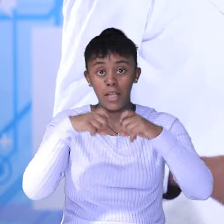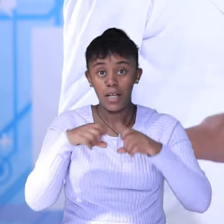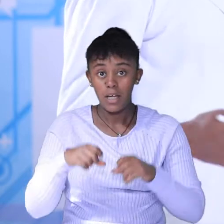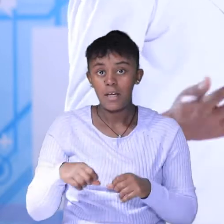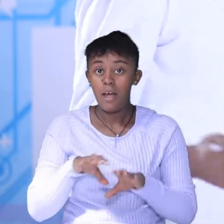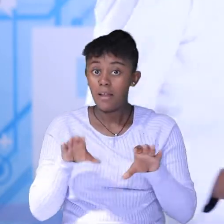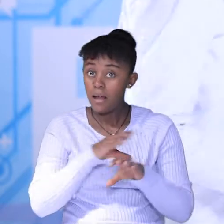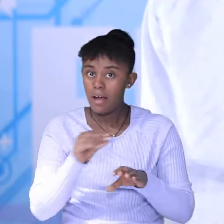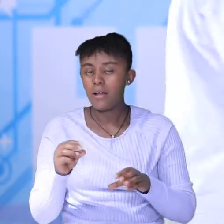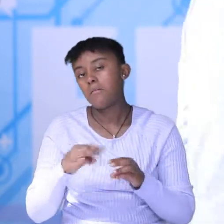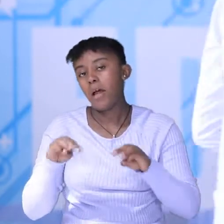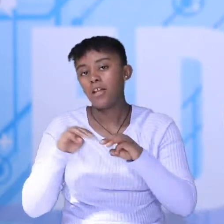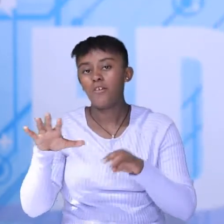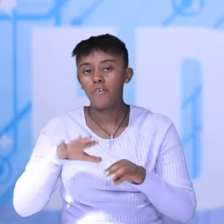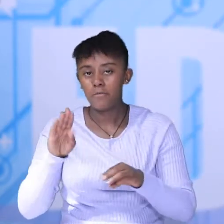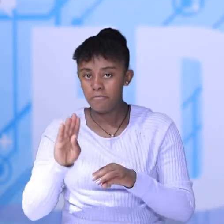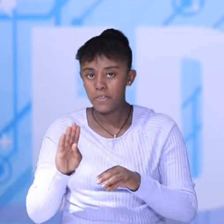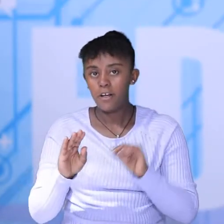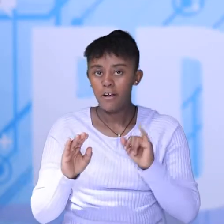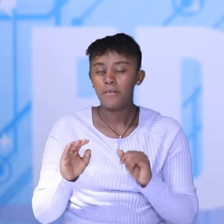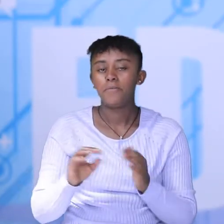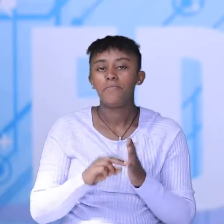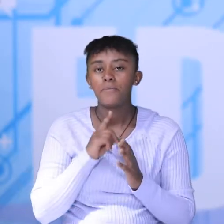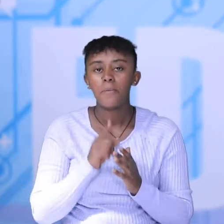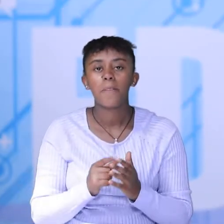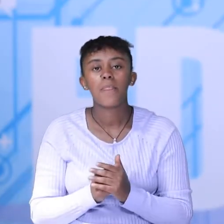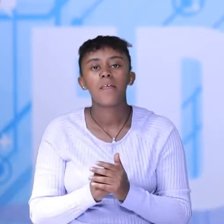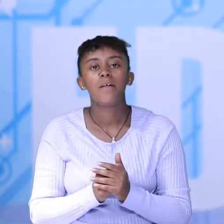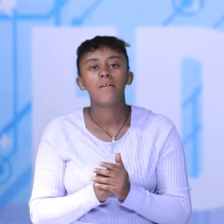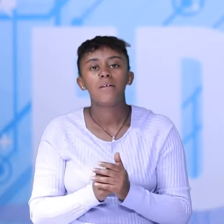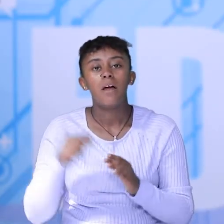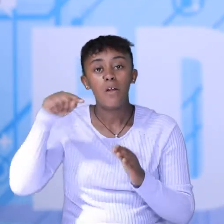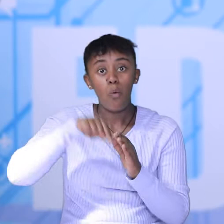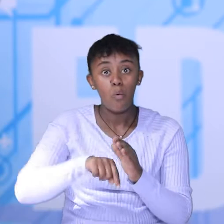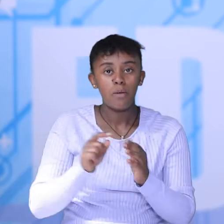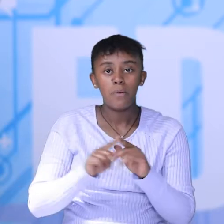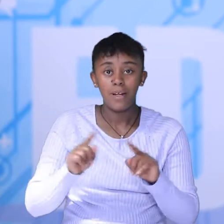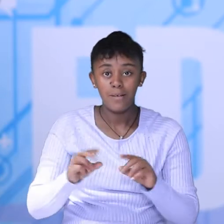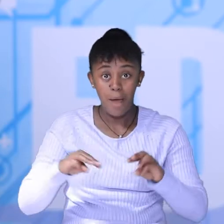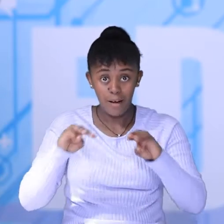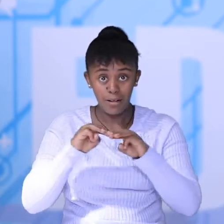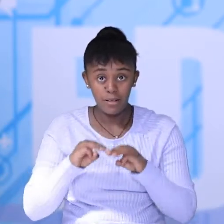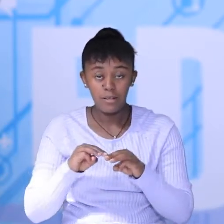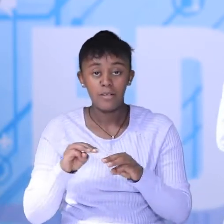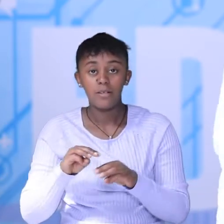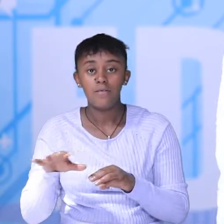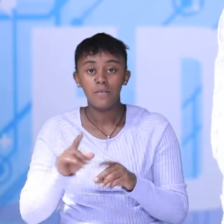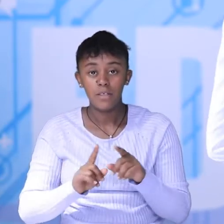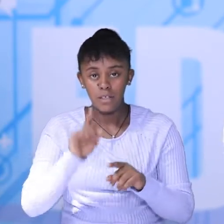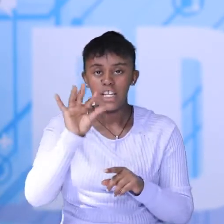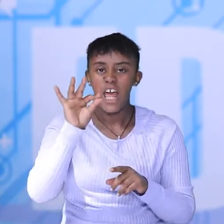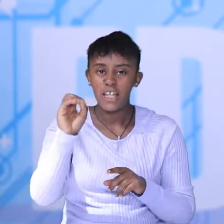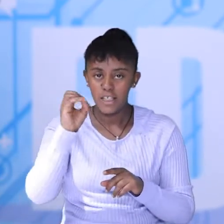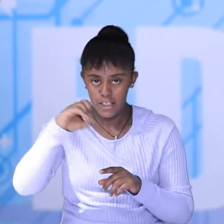magnetic field. We have already mentioned that. And in this case, the current is acting downward, whereas the magnetic field is acting in this direction, so it's 90